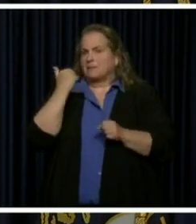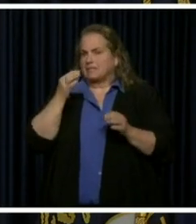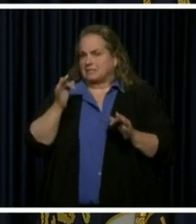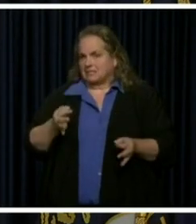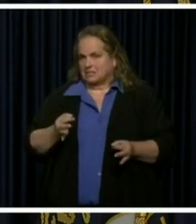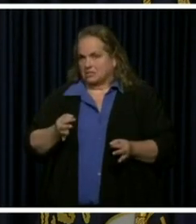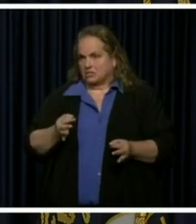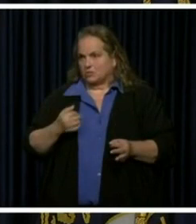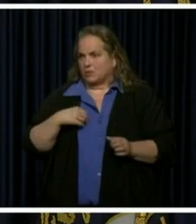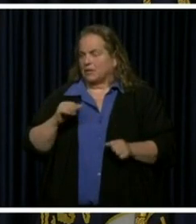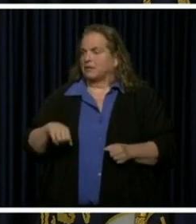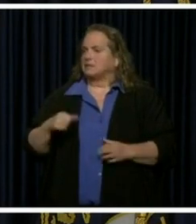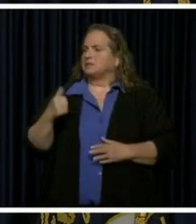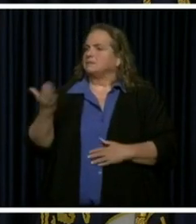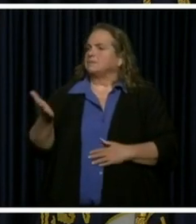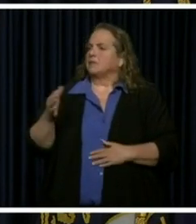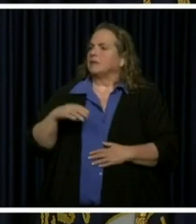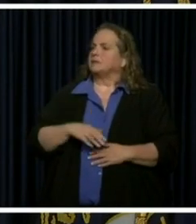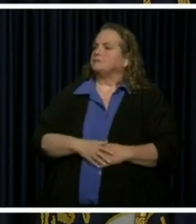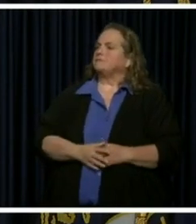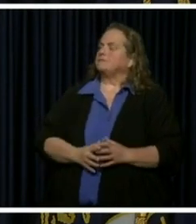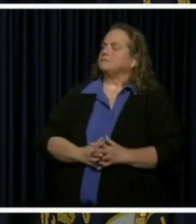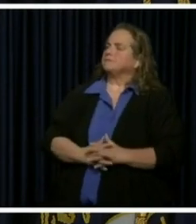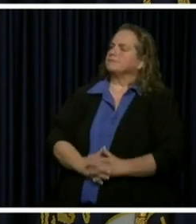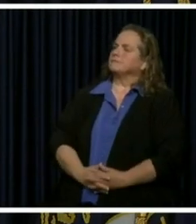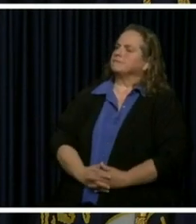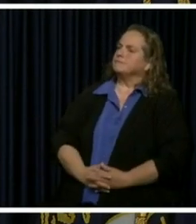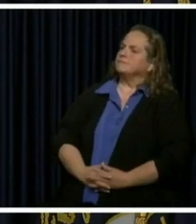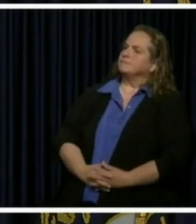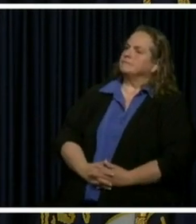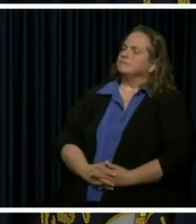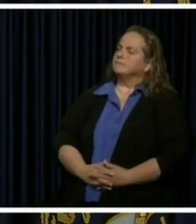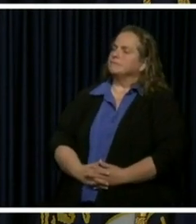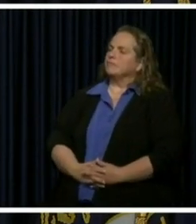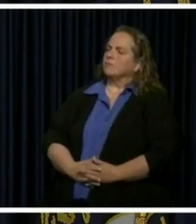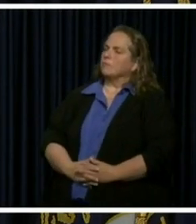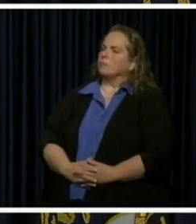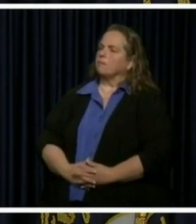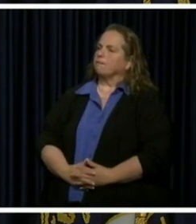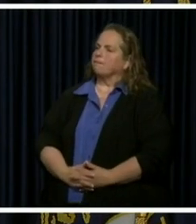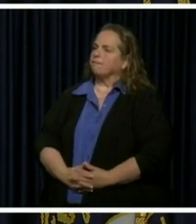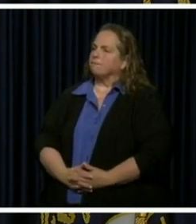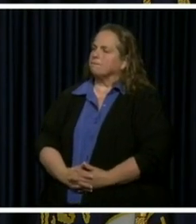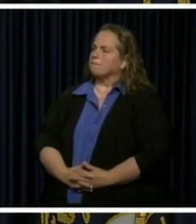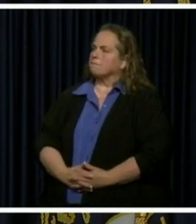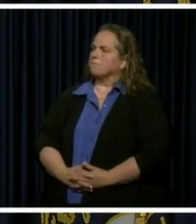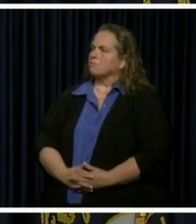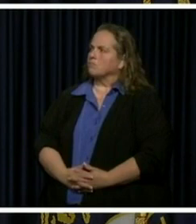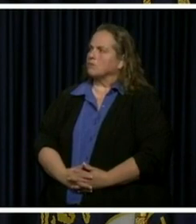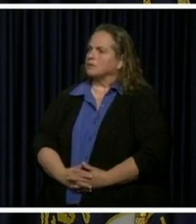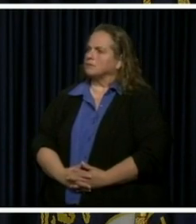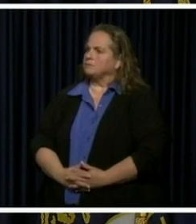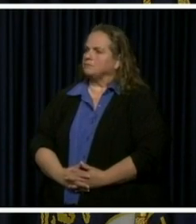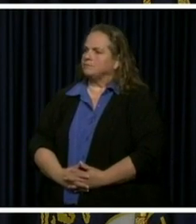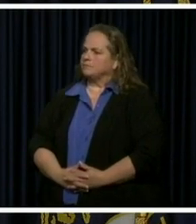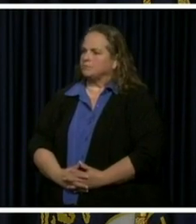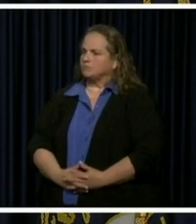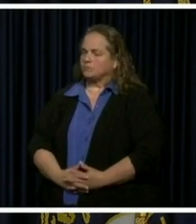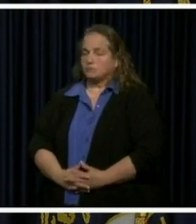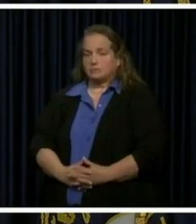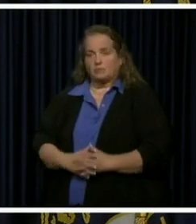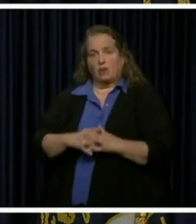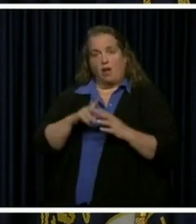decision that we can. Catherine. Are there still options to maybe use hotels or have field hospitals if there is a